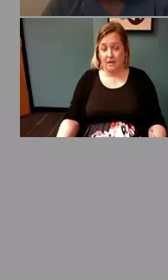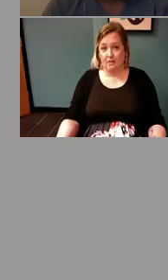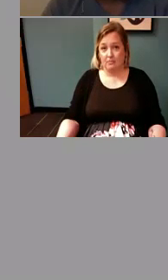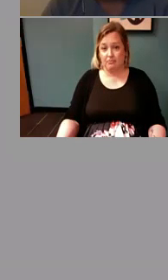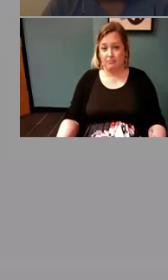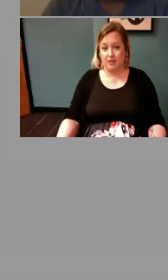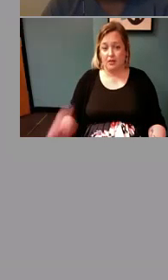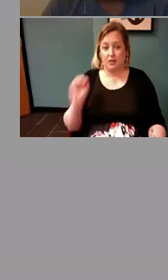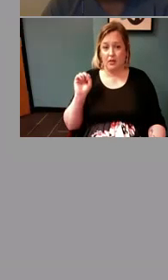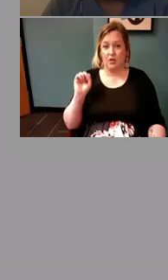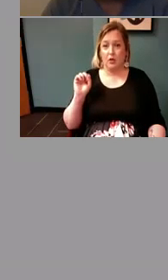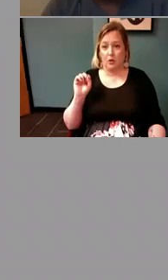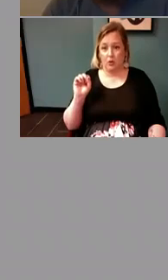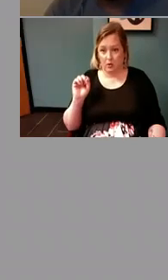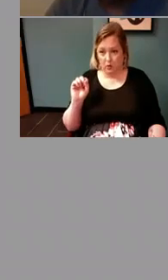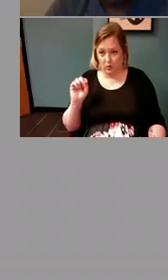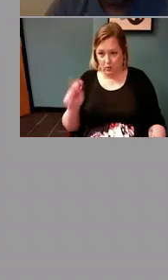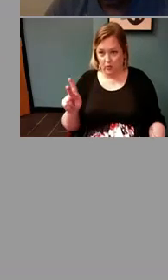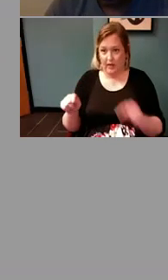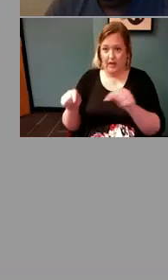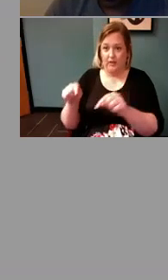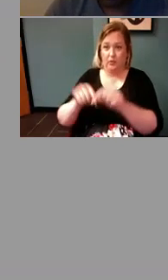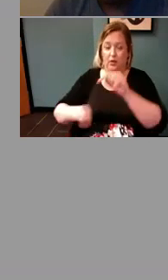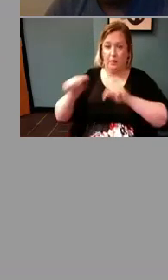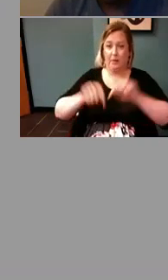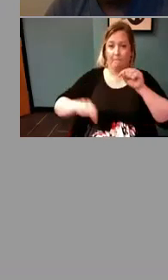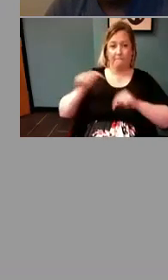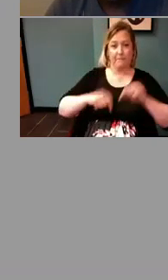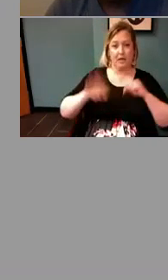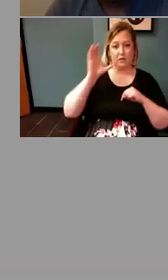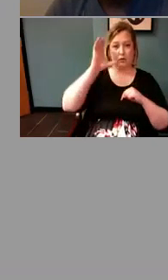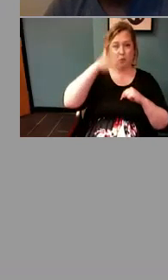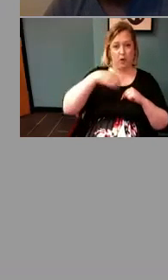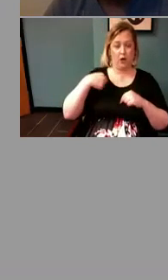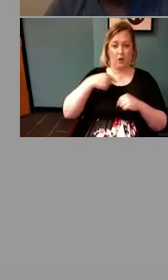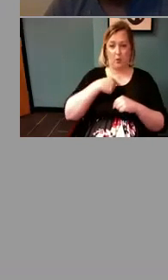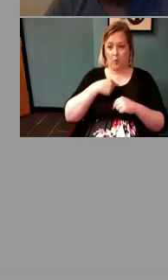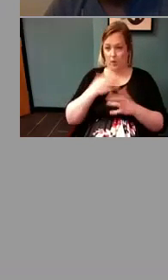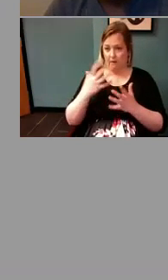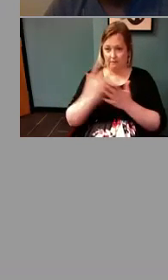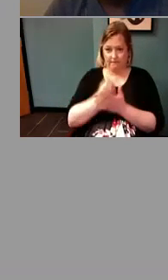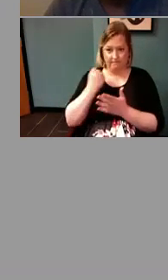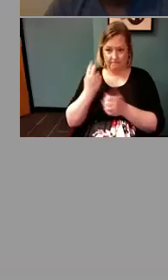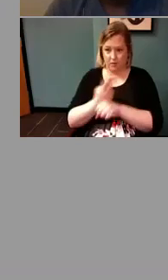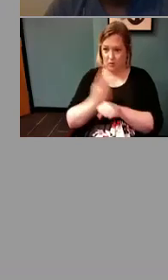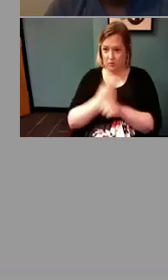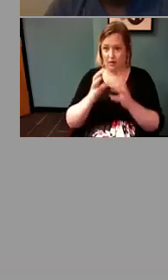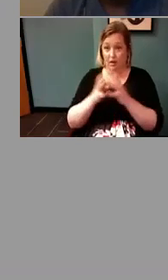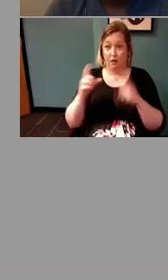Okay, so coming back to this weird thing that we had, and we have taken up a lot of time, and we are still on slide